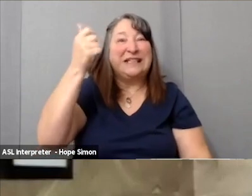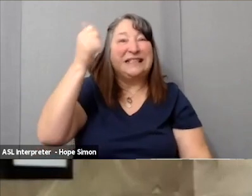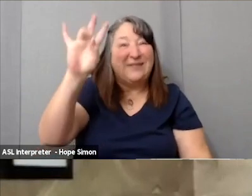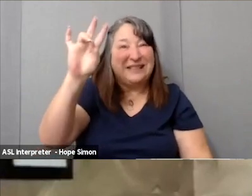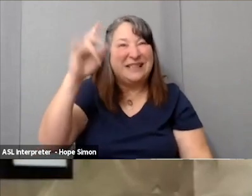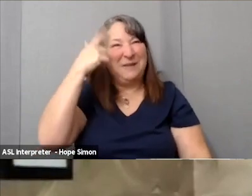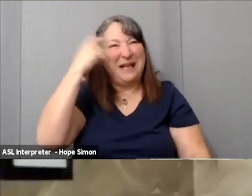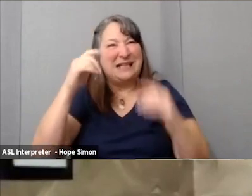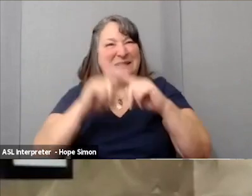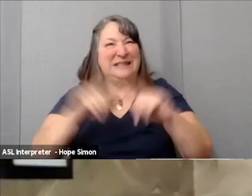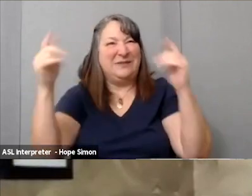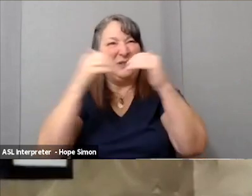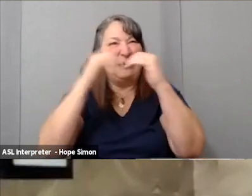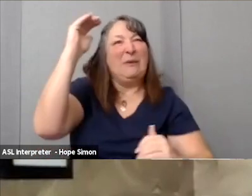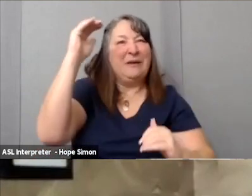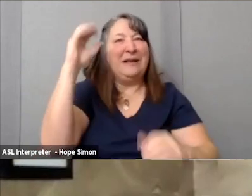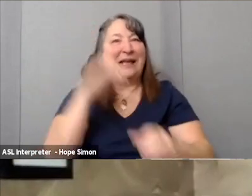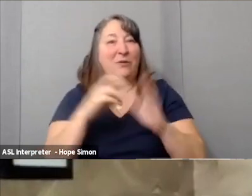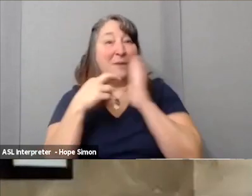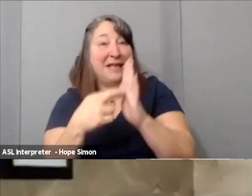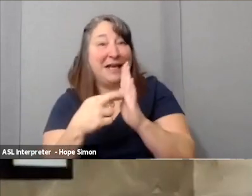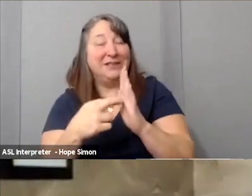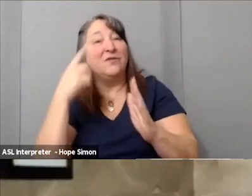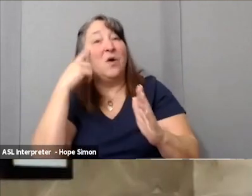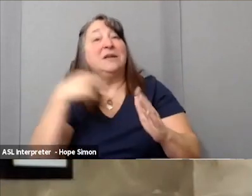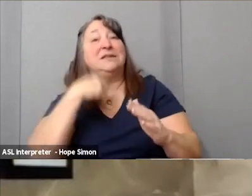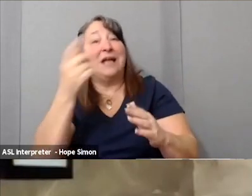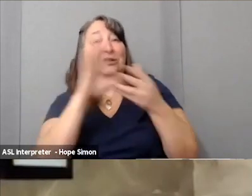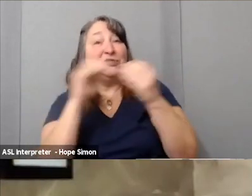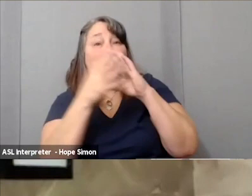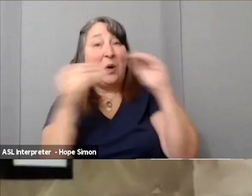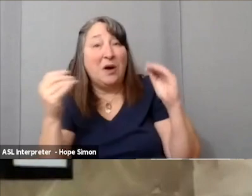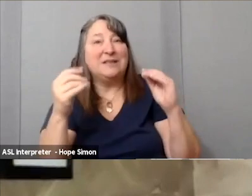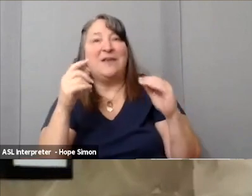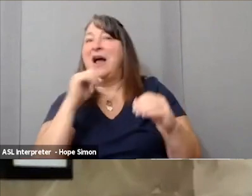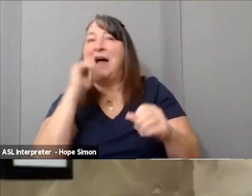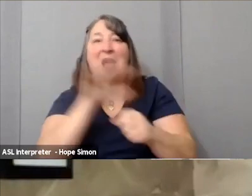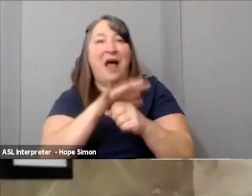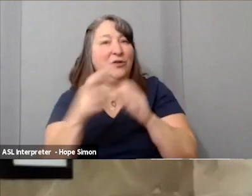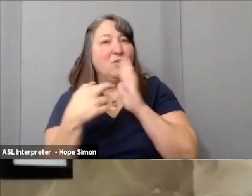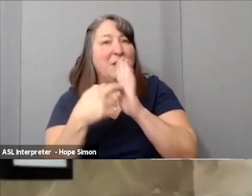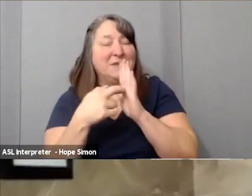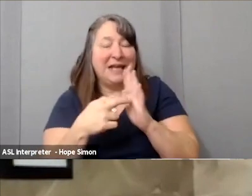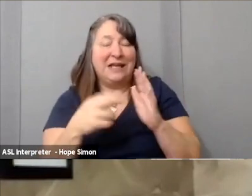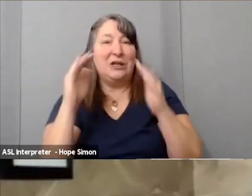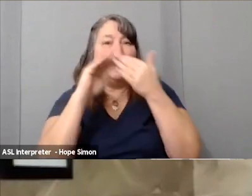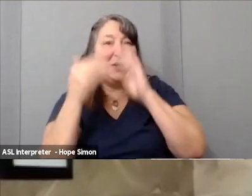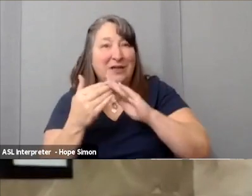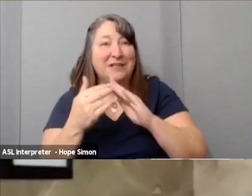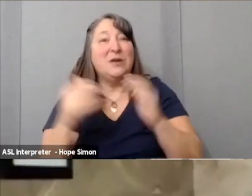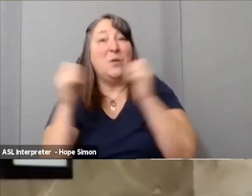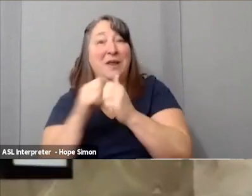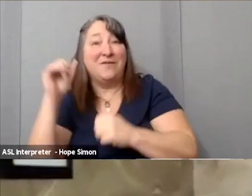supporting screen storytellers from underrepresented communities to help them harness the audiences and opportunities across Facebook to connect